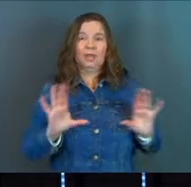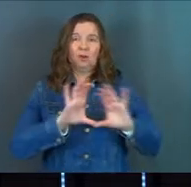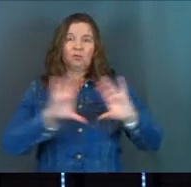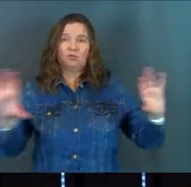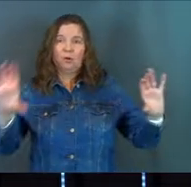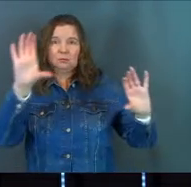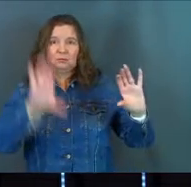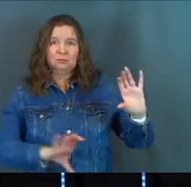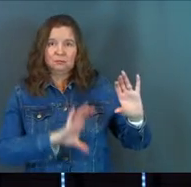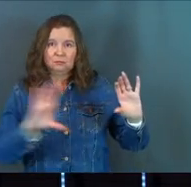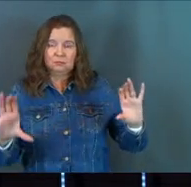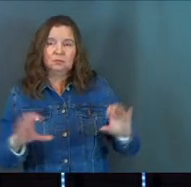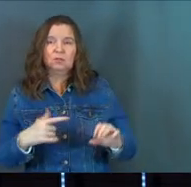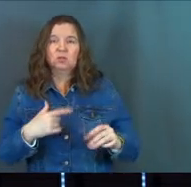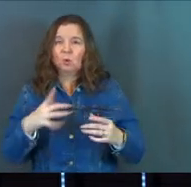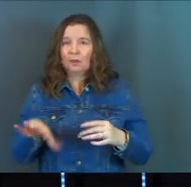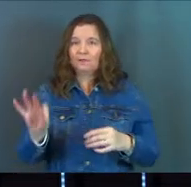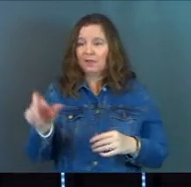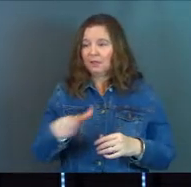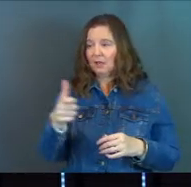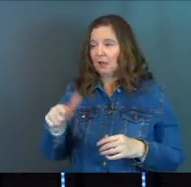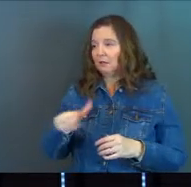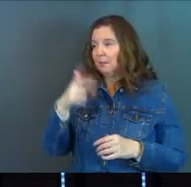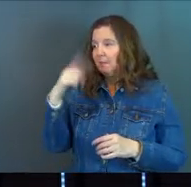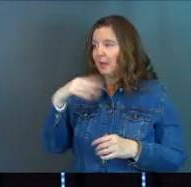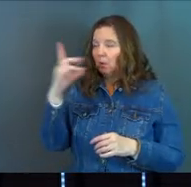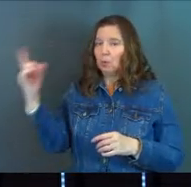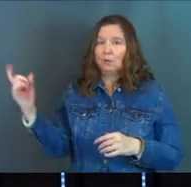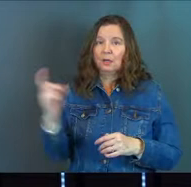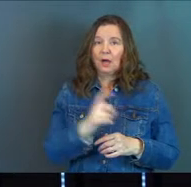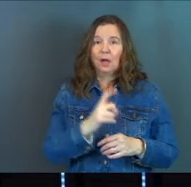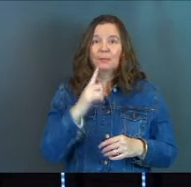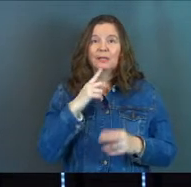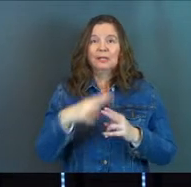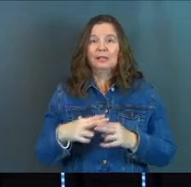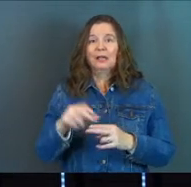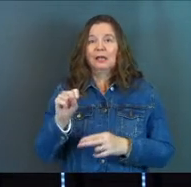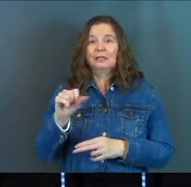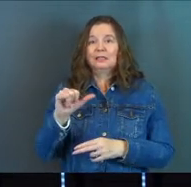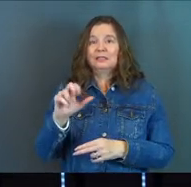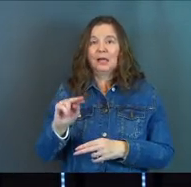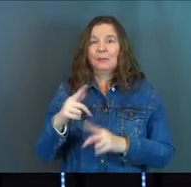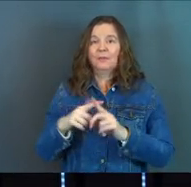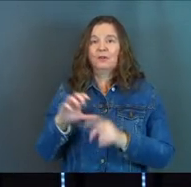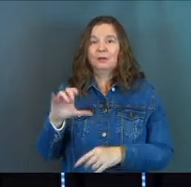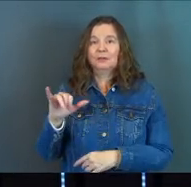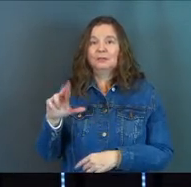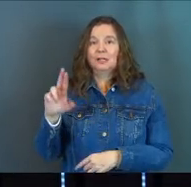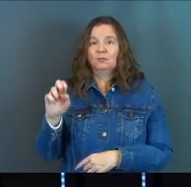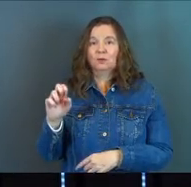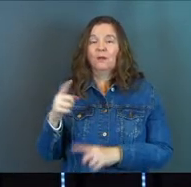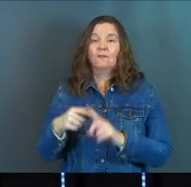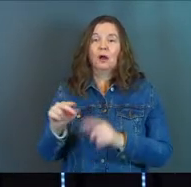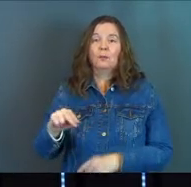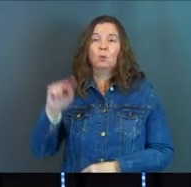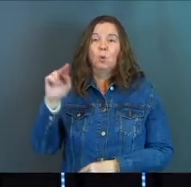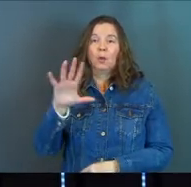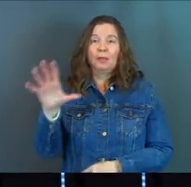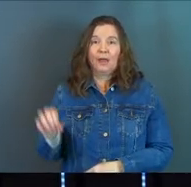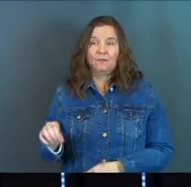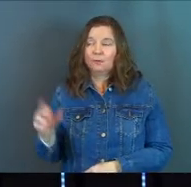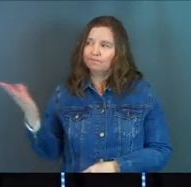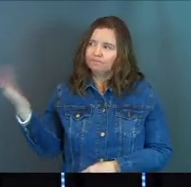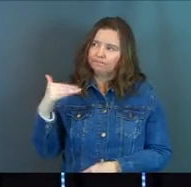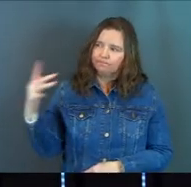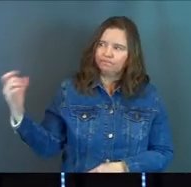ground. And so they find this other foreigner who had come for the festival. His name's Simon from Cyrene. He's from North Africa. And